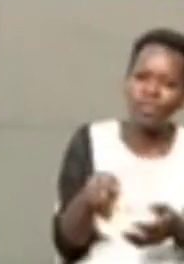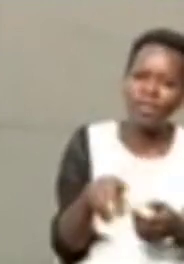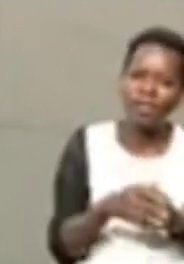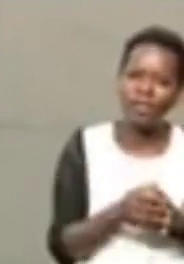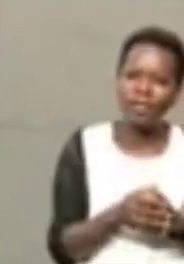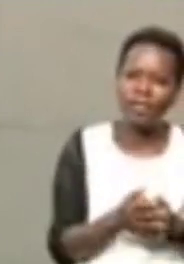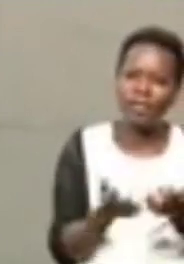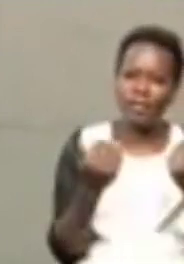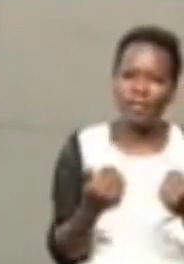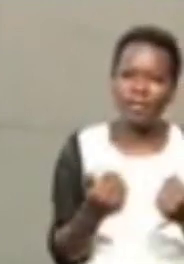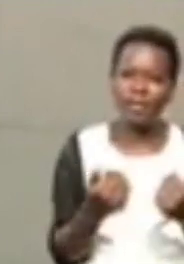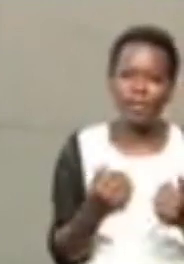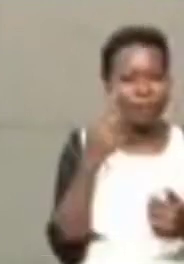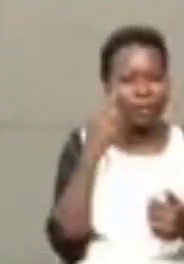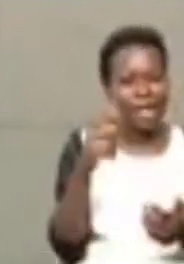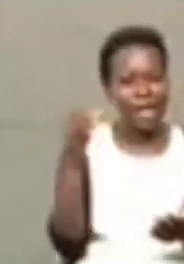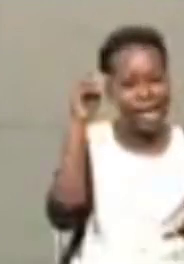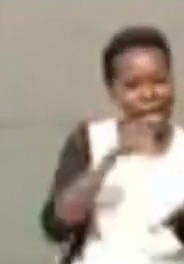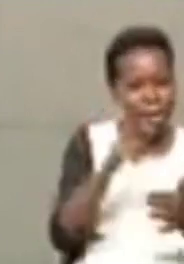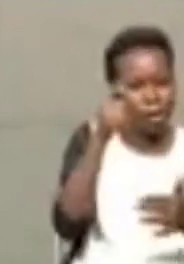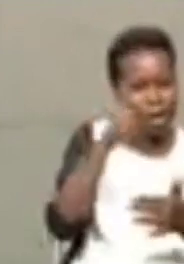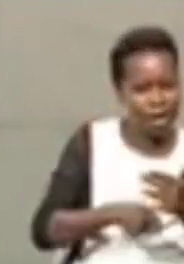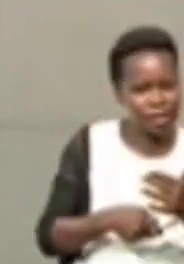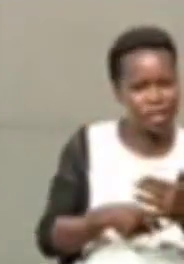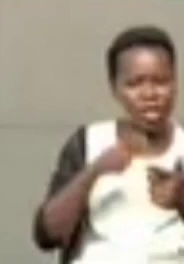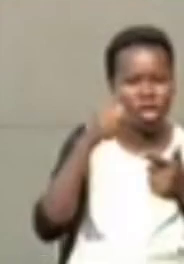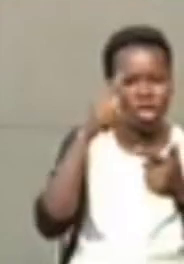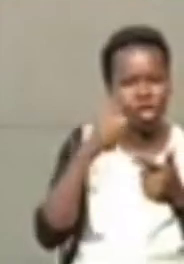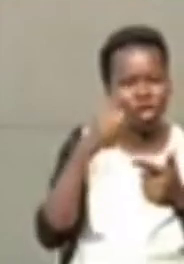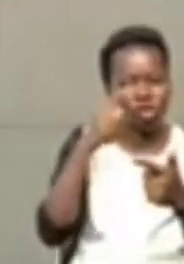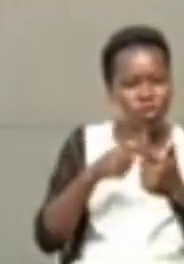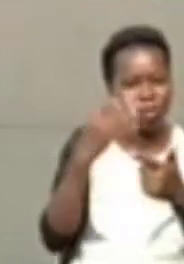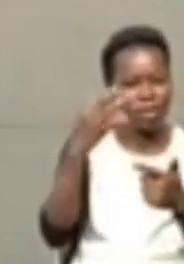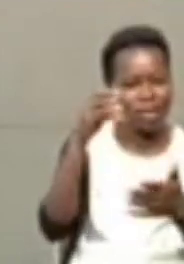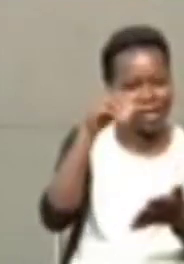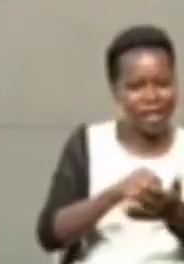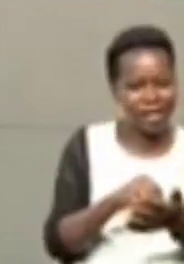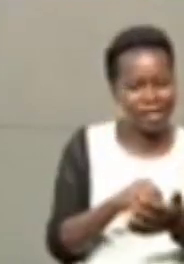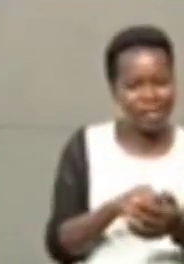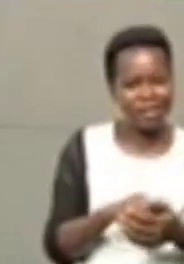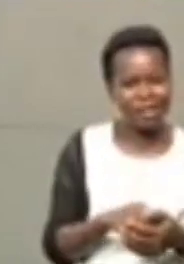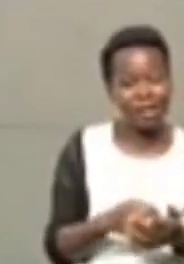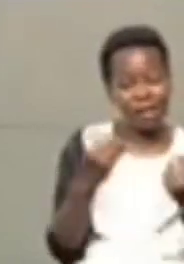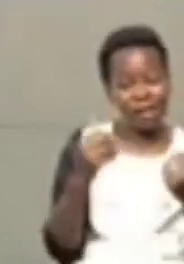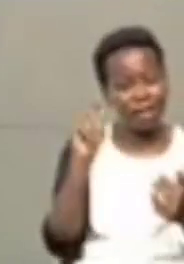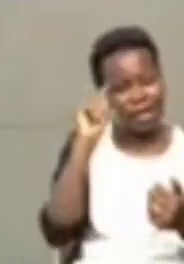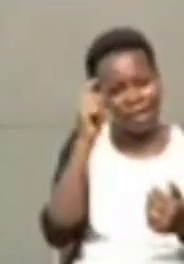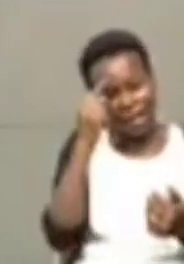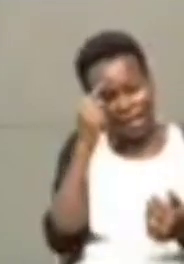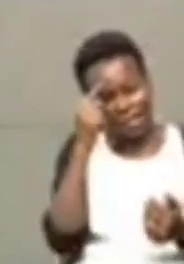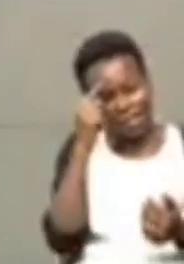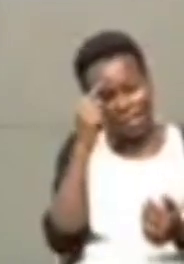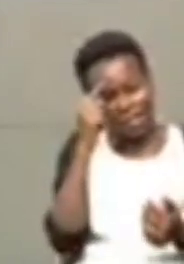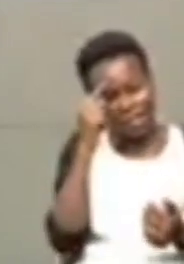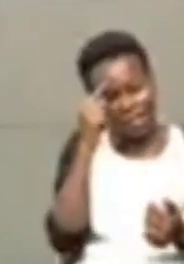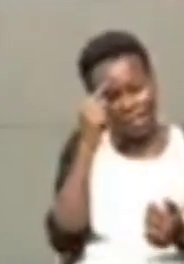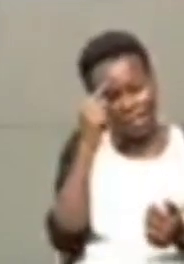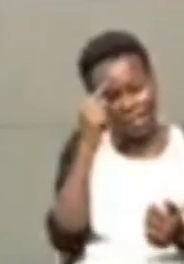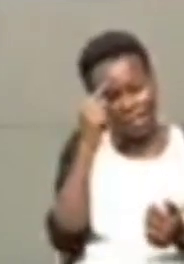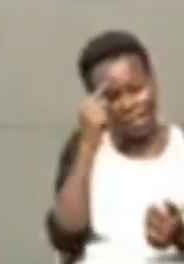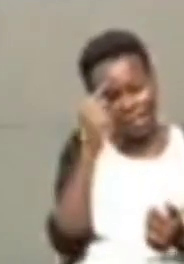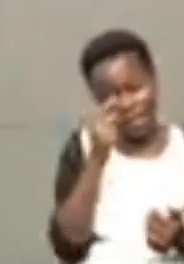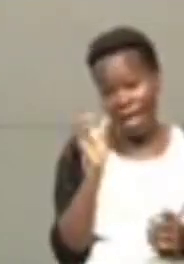and that's why they see it as double taxation, triple taxation. What is so hard about government suspending this